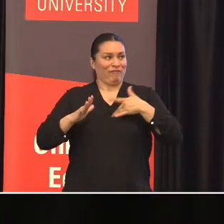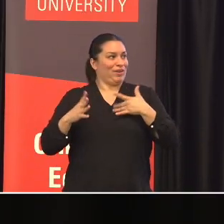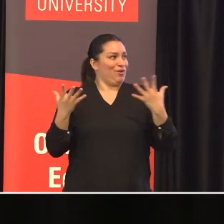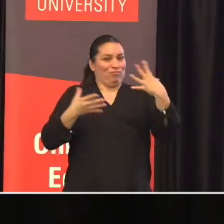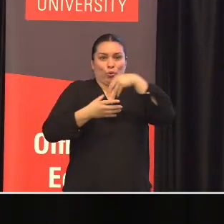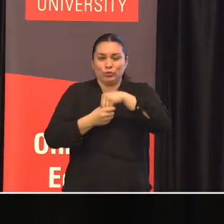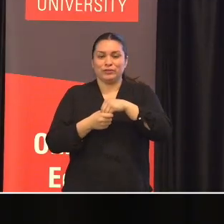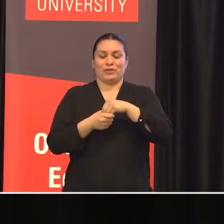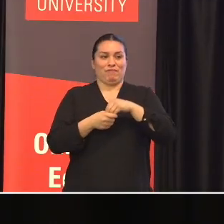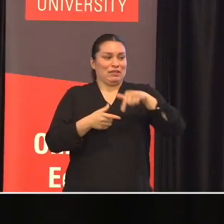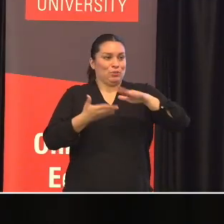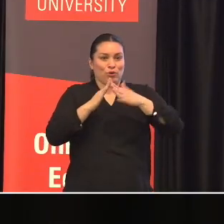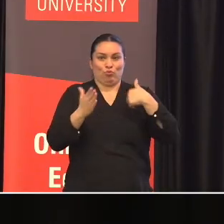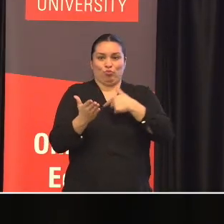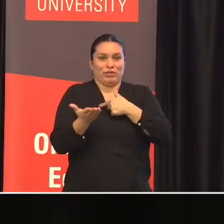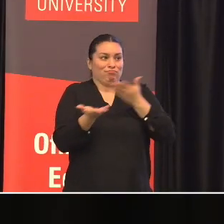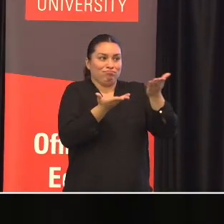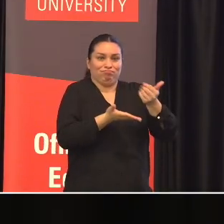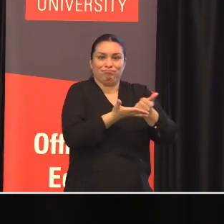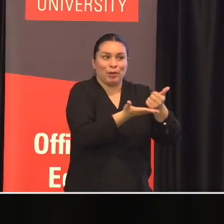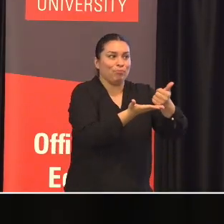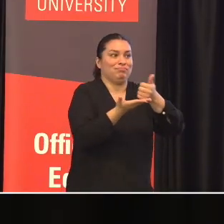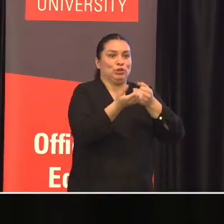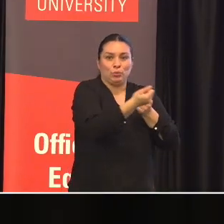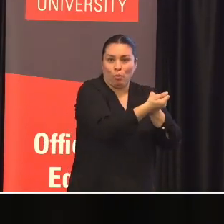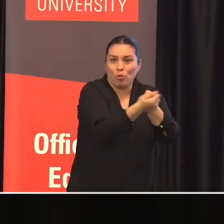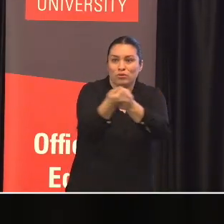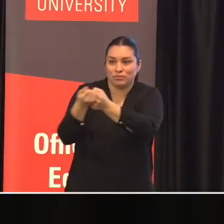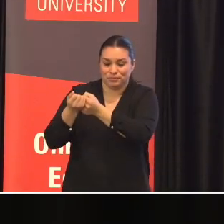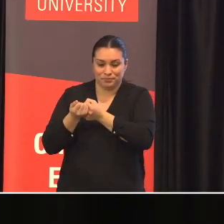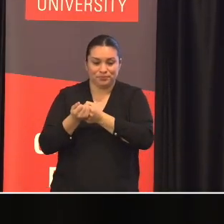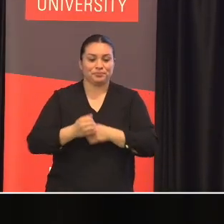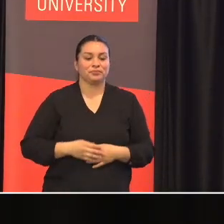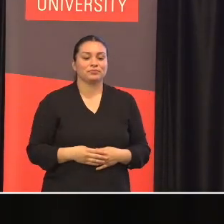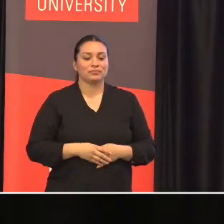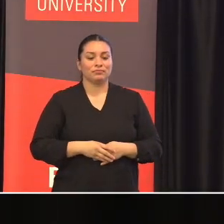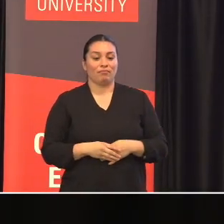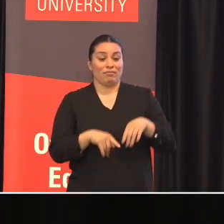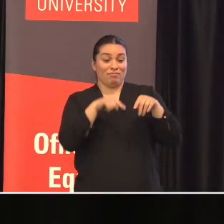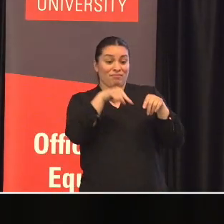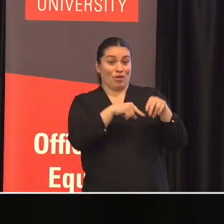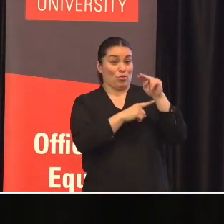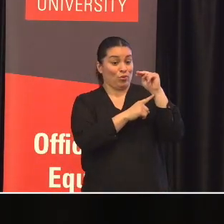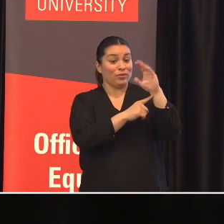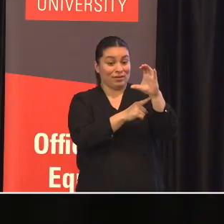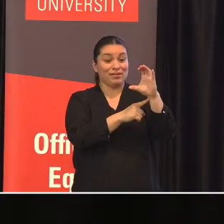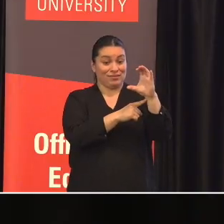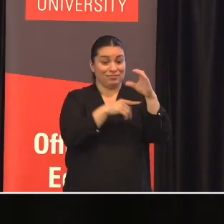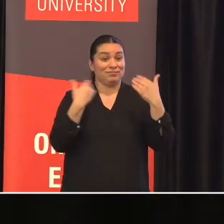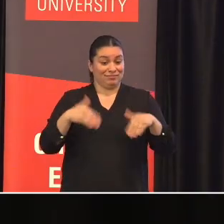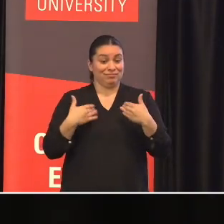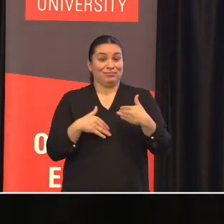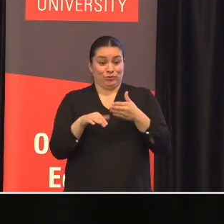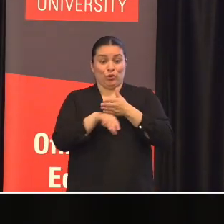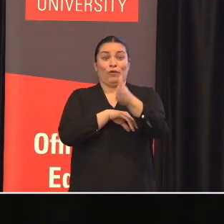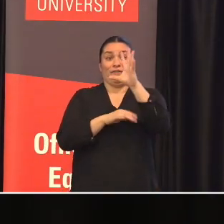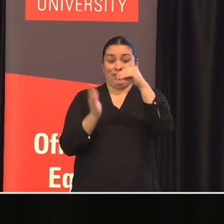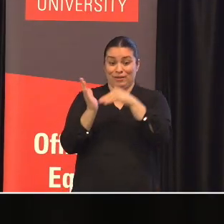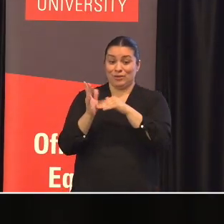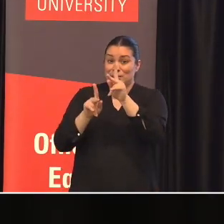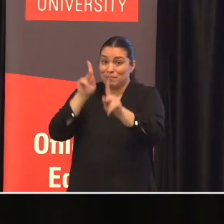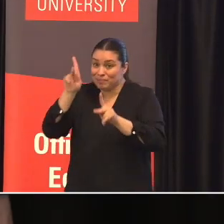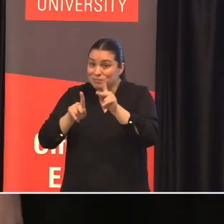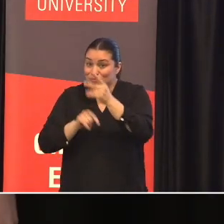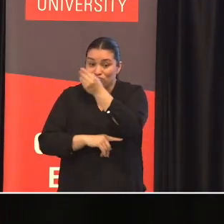a population of 50,000 people or more. Pretty much everybody falls in that category. And if that's the category you